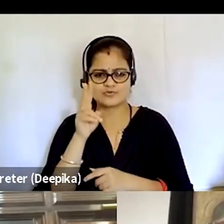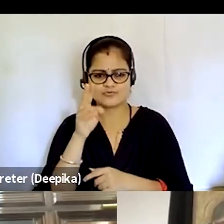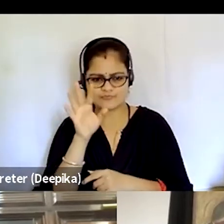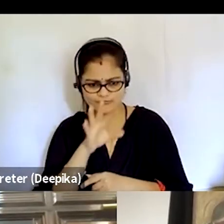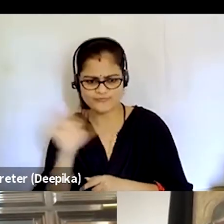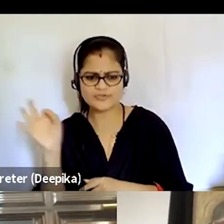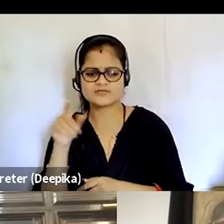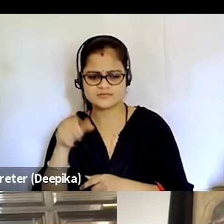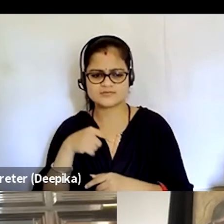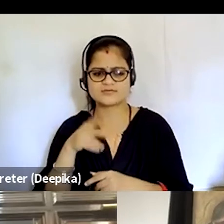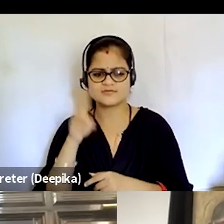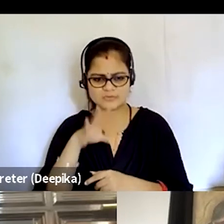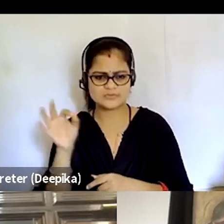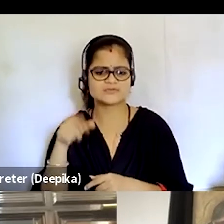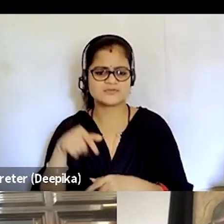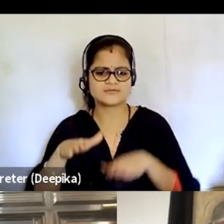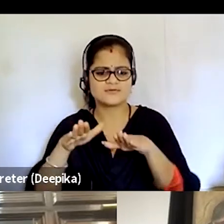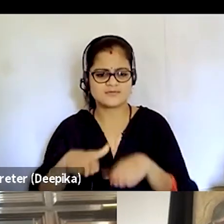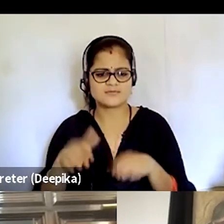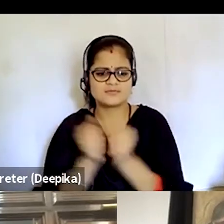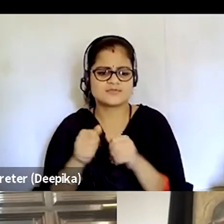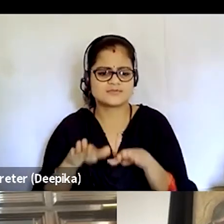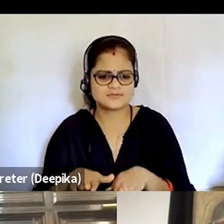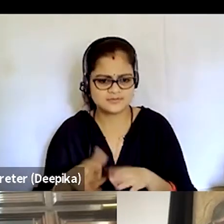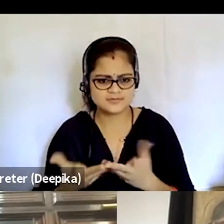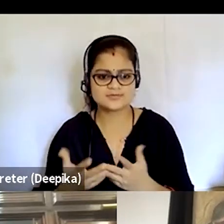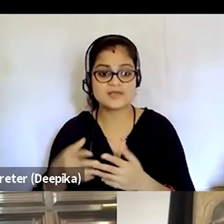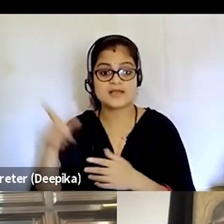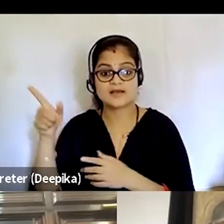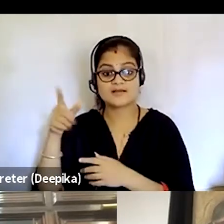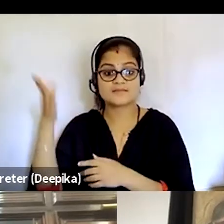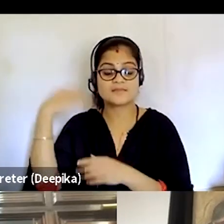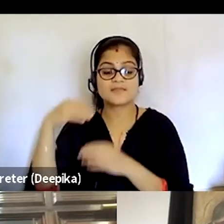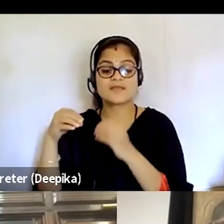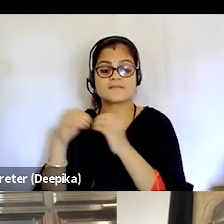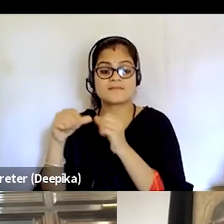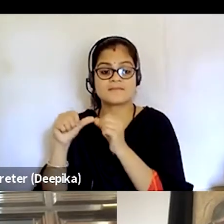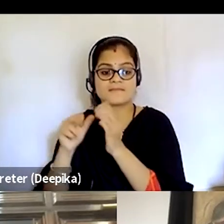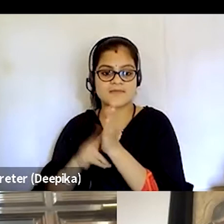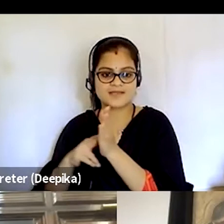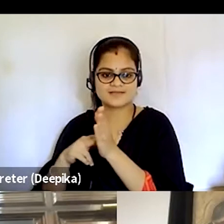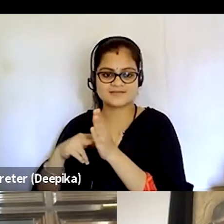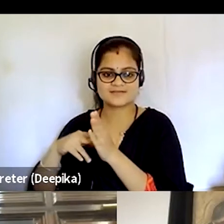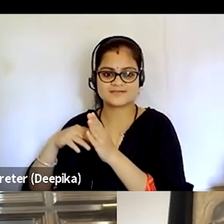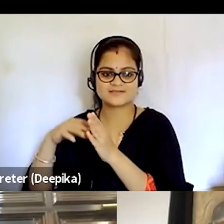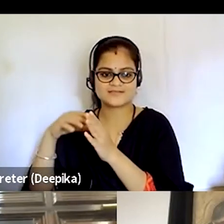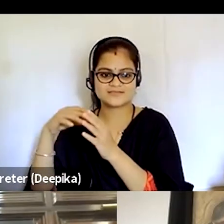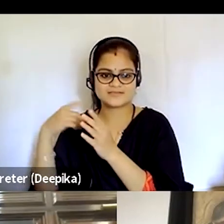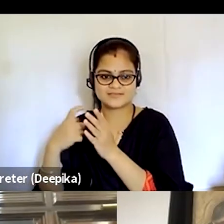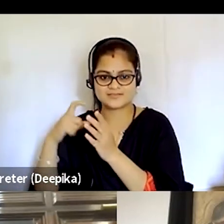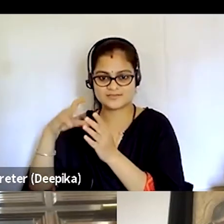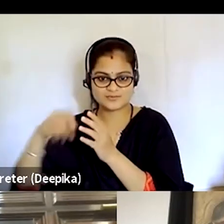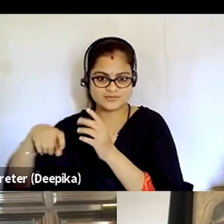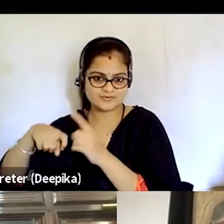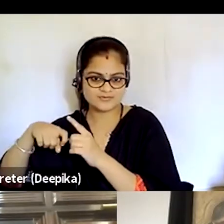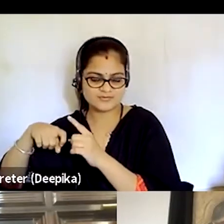lovely. no, actually, I got into trouble because he canceled the Bangkok concert. Oh, okay. So, the promoter from